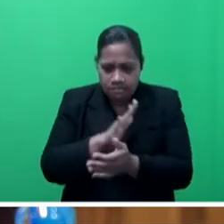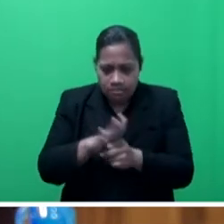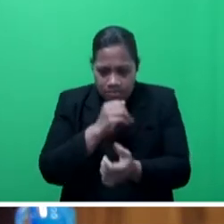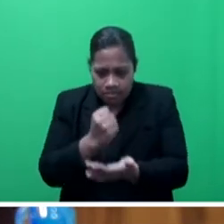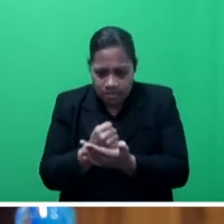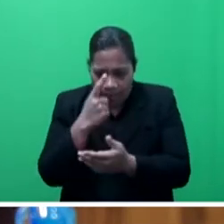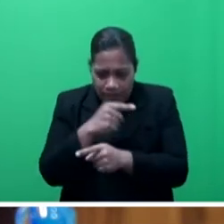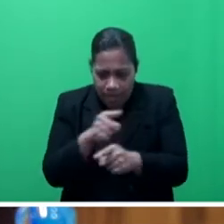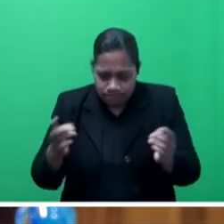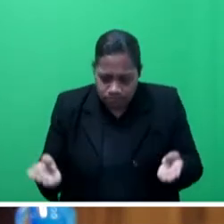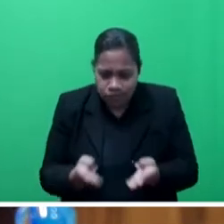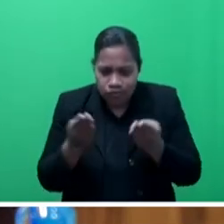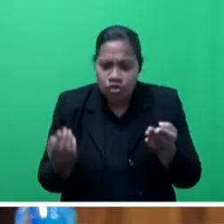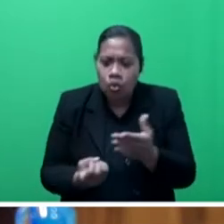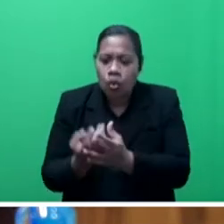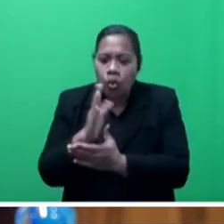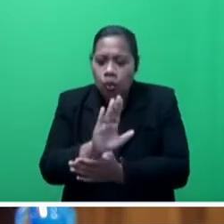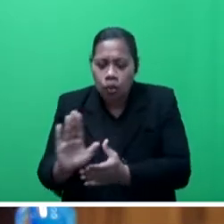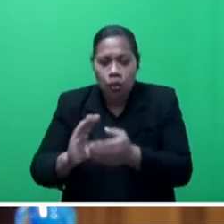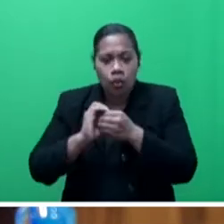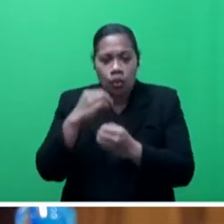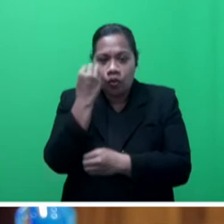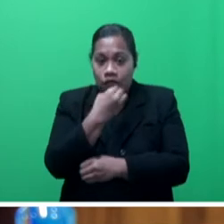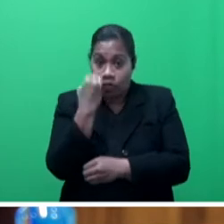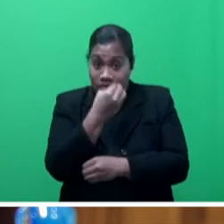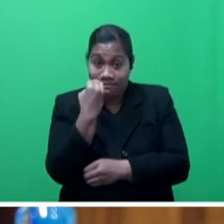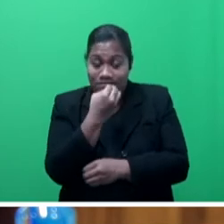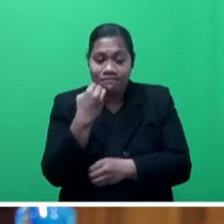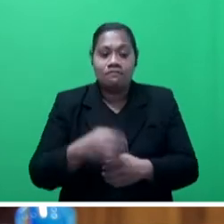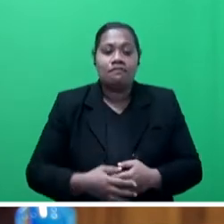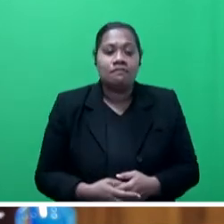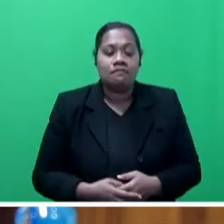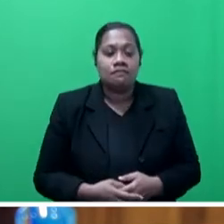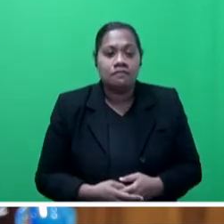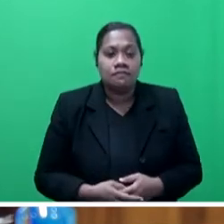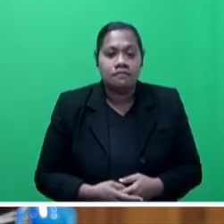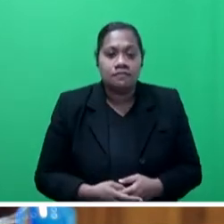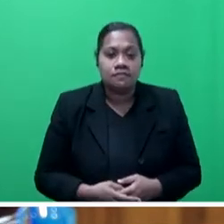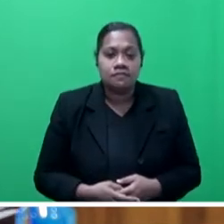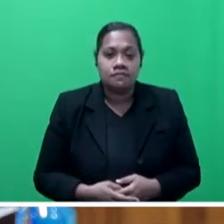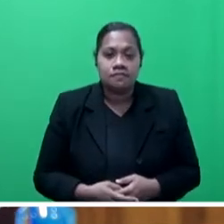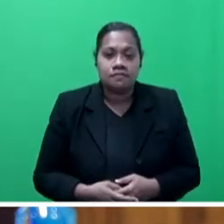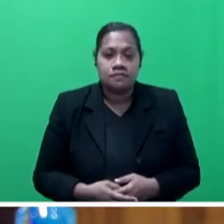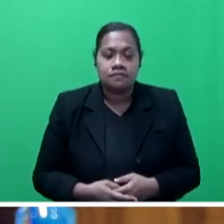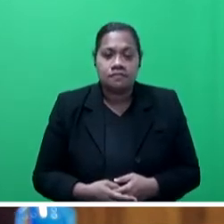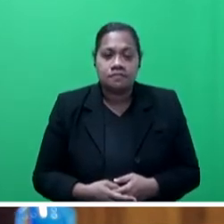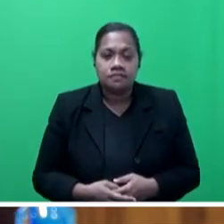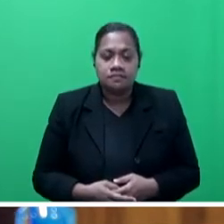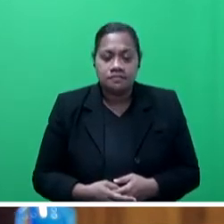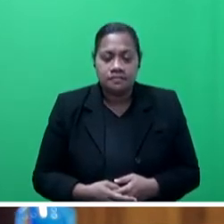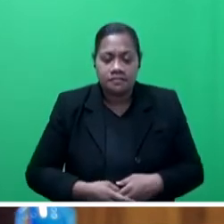of growing their food as far as possible and as much as possible, Mr. Speaker said. Mr. Speaker